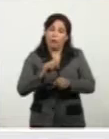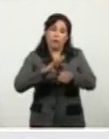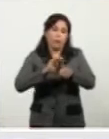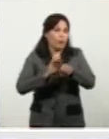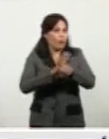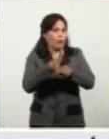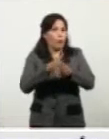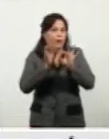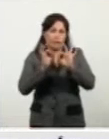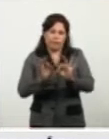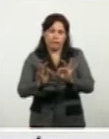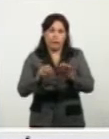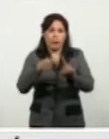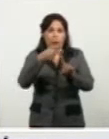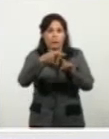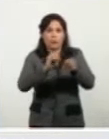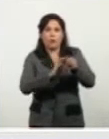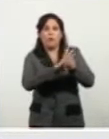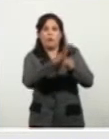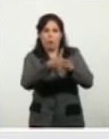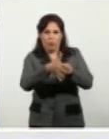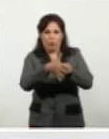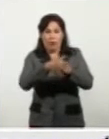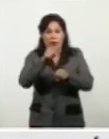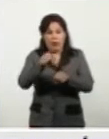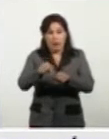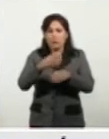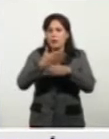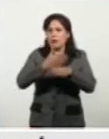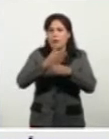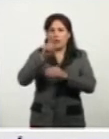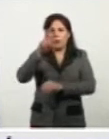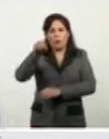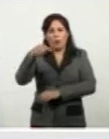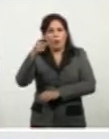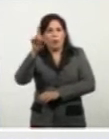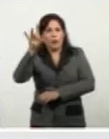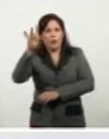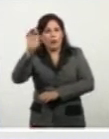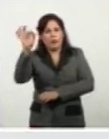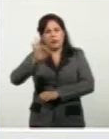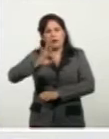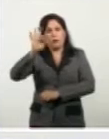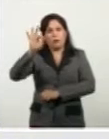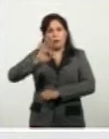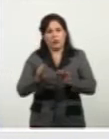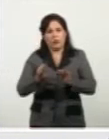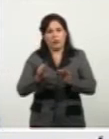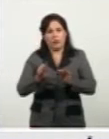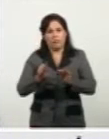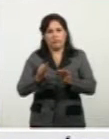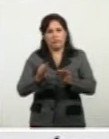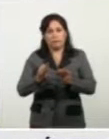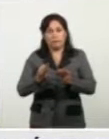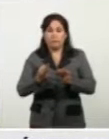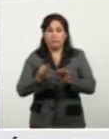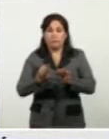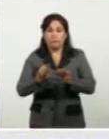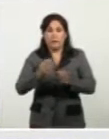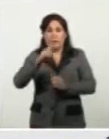1,763 samples, 38 people in our country tested positive for SARS-CoV-2 and